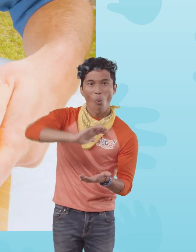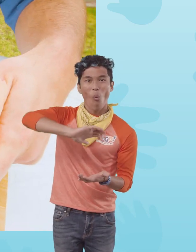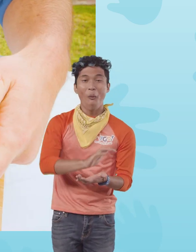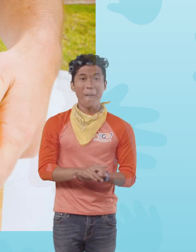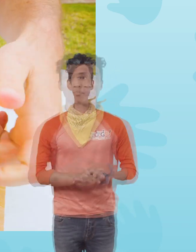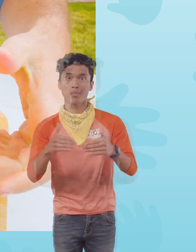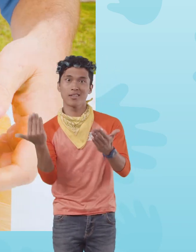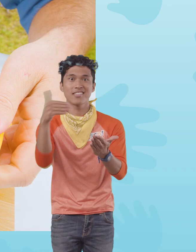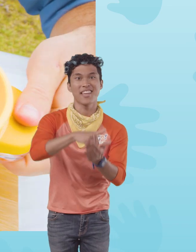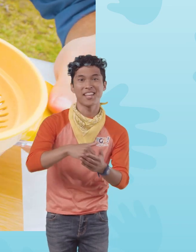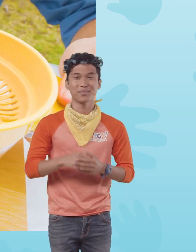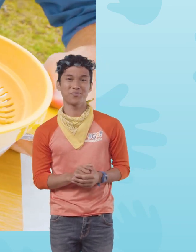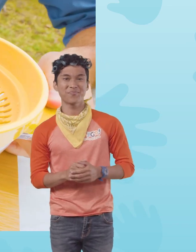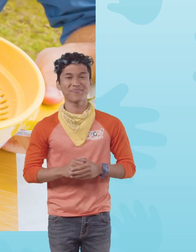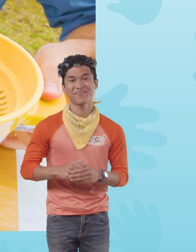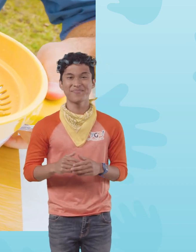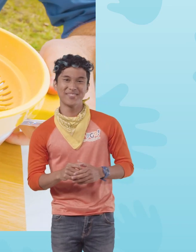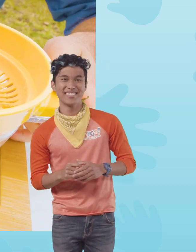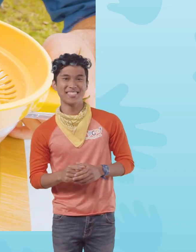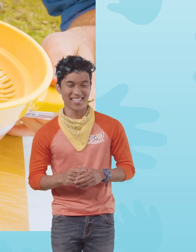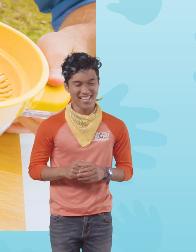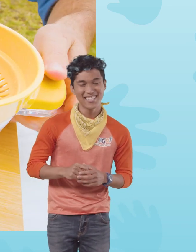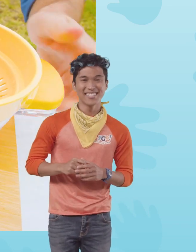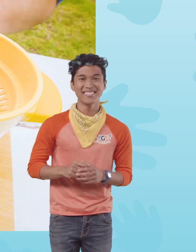Okay, let's do another.